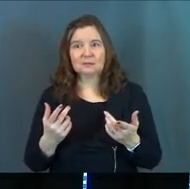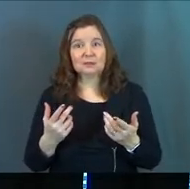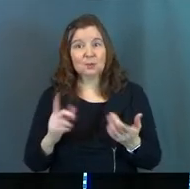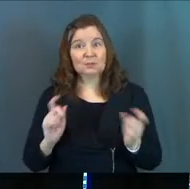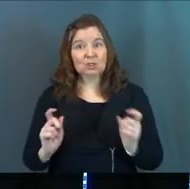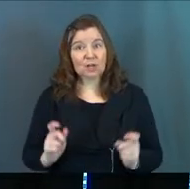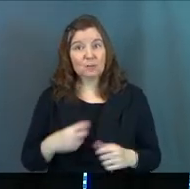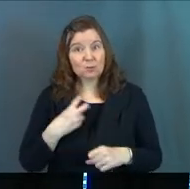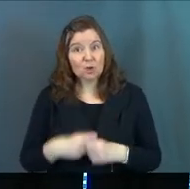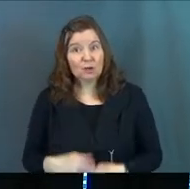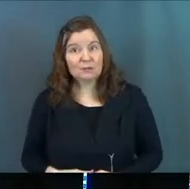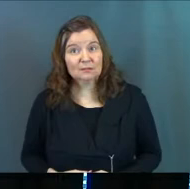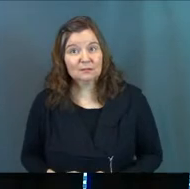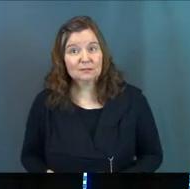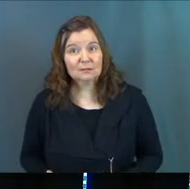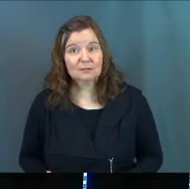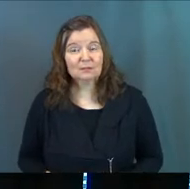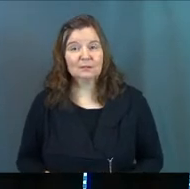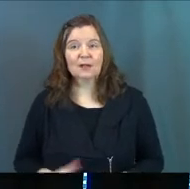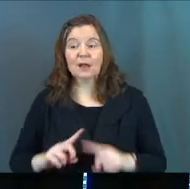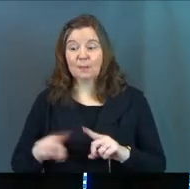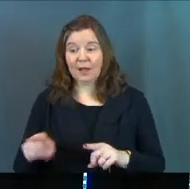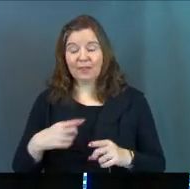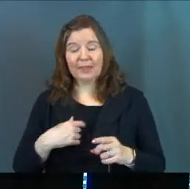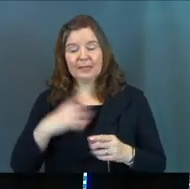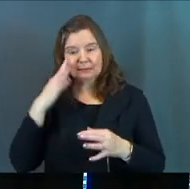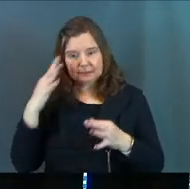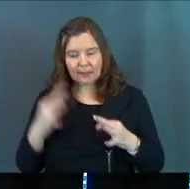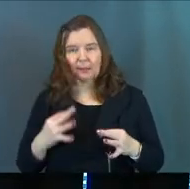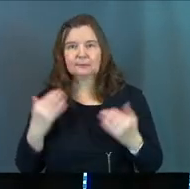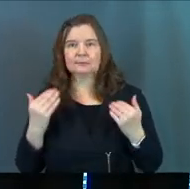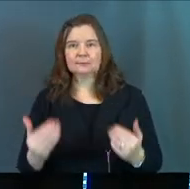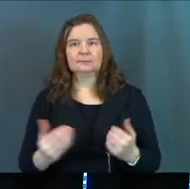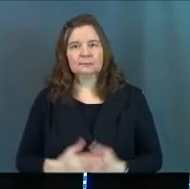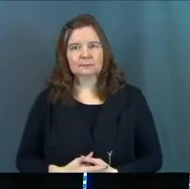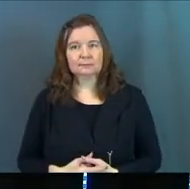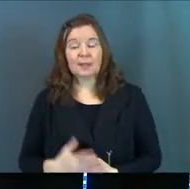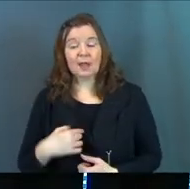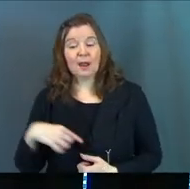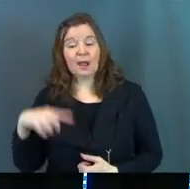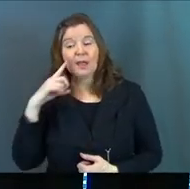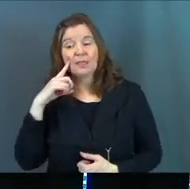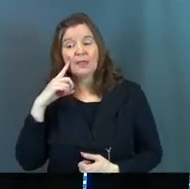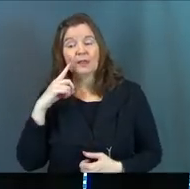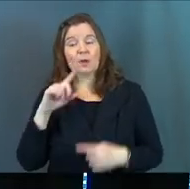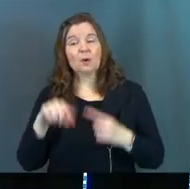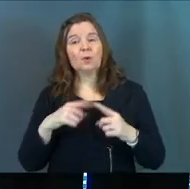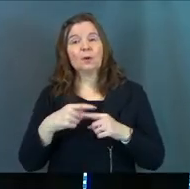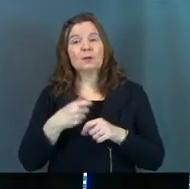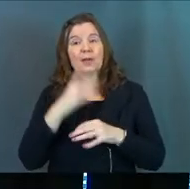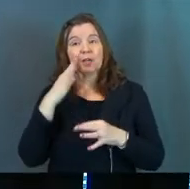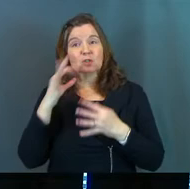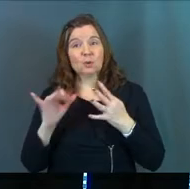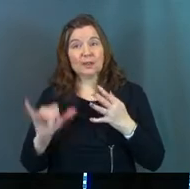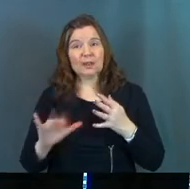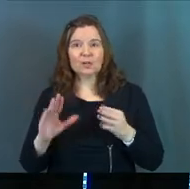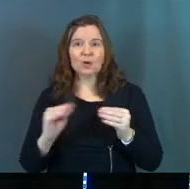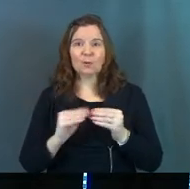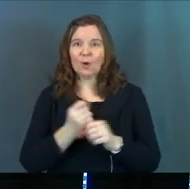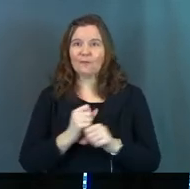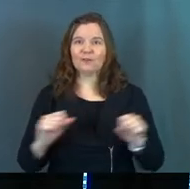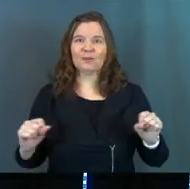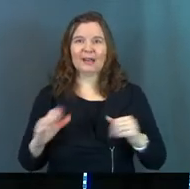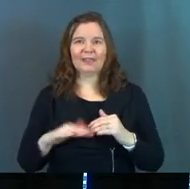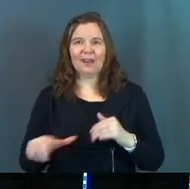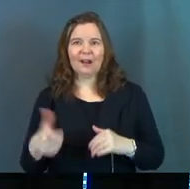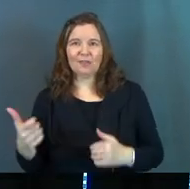it was an adjustment. It was hard. But they made that choice. And I think when you make a choice like that, you're more free